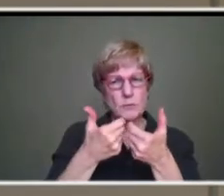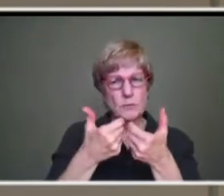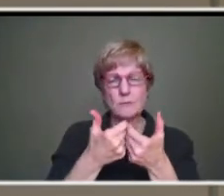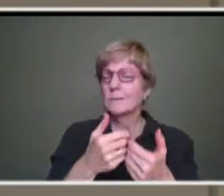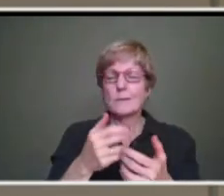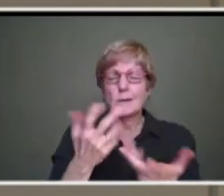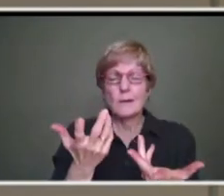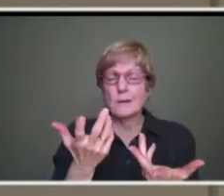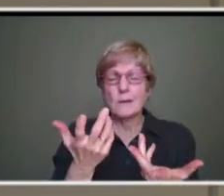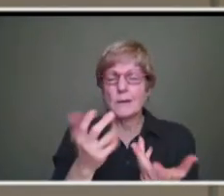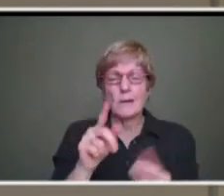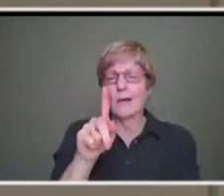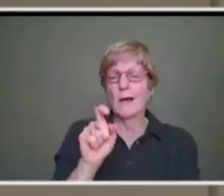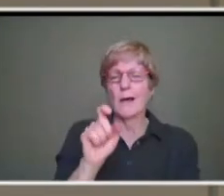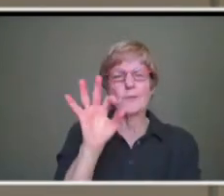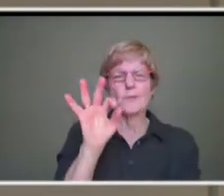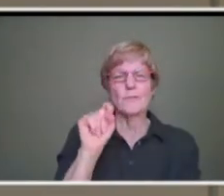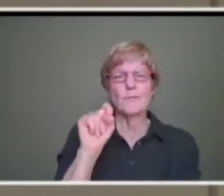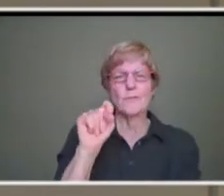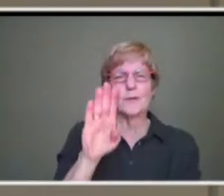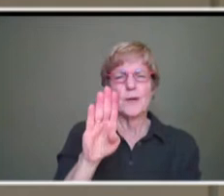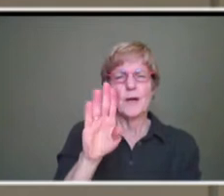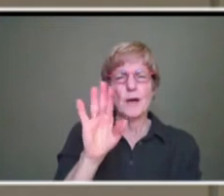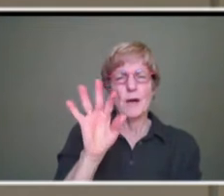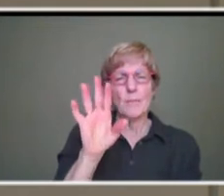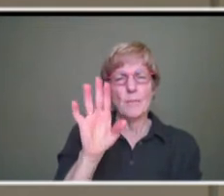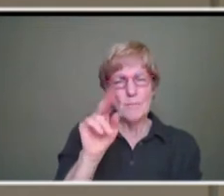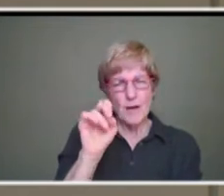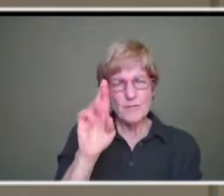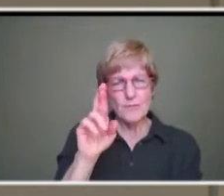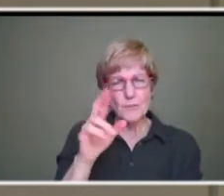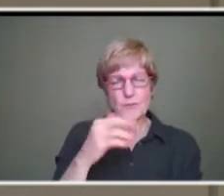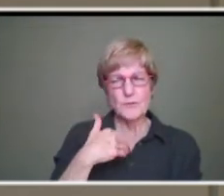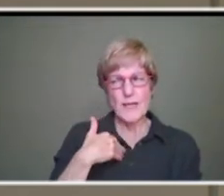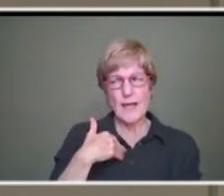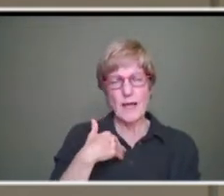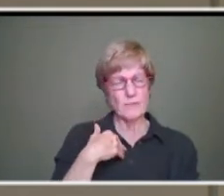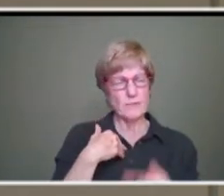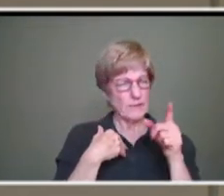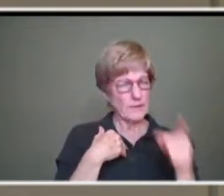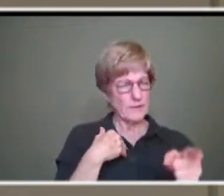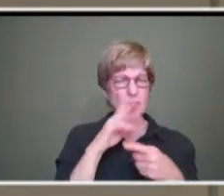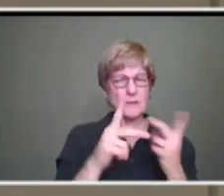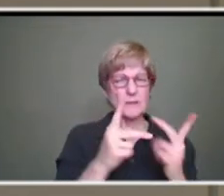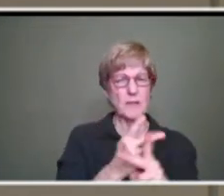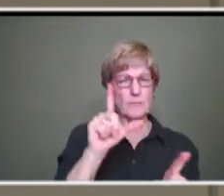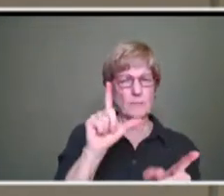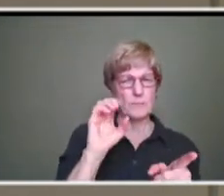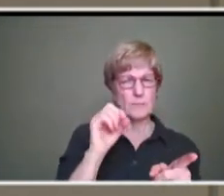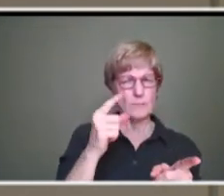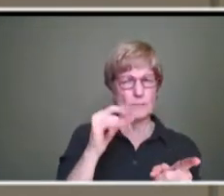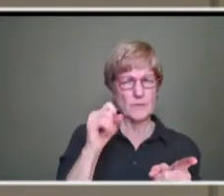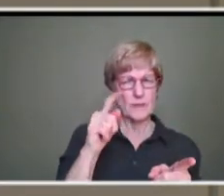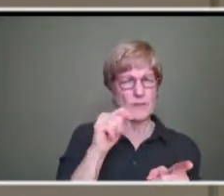it's a it is a 100 foot buffer of having a logistical especially this type of facility in